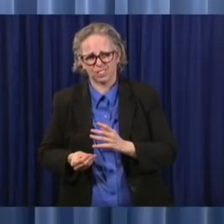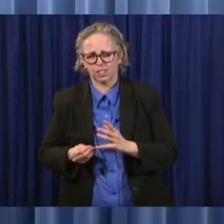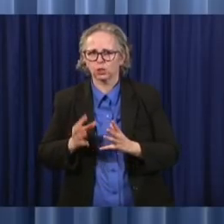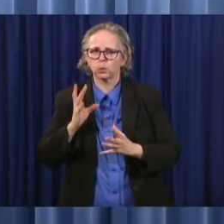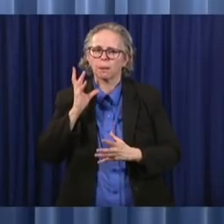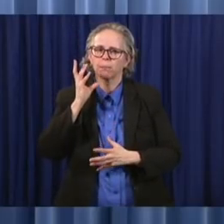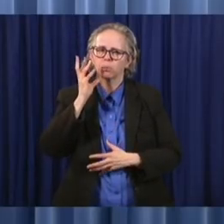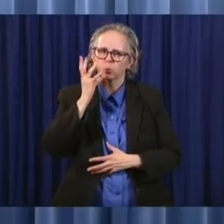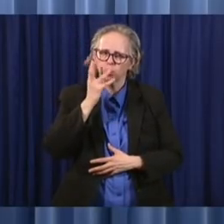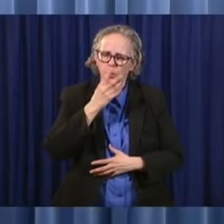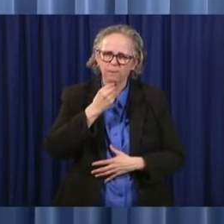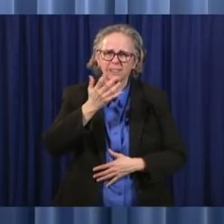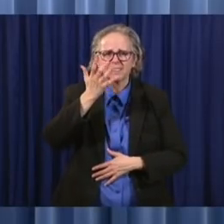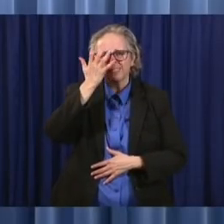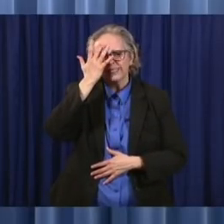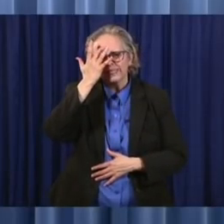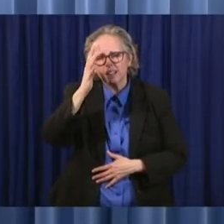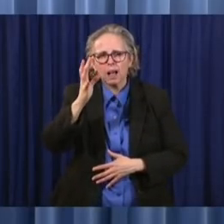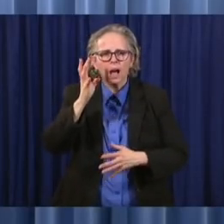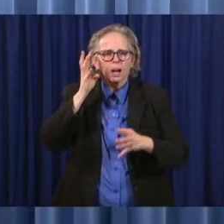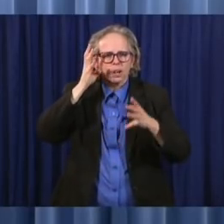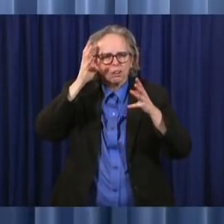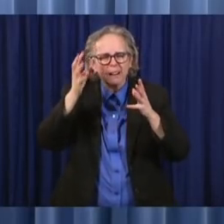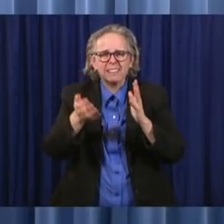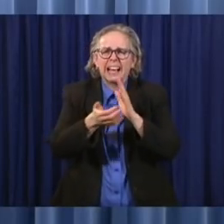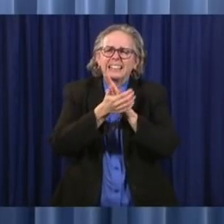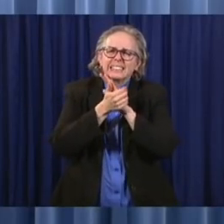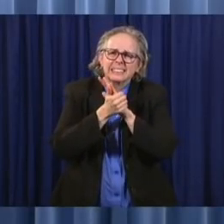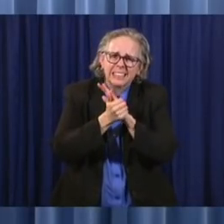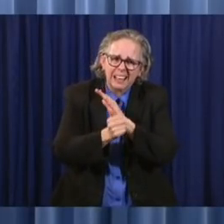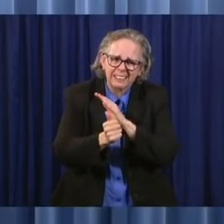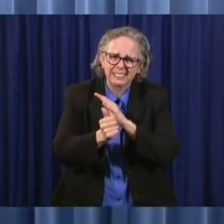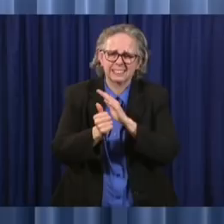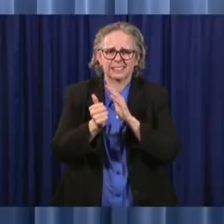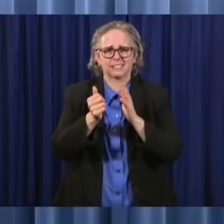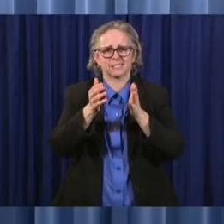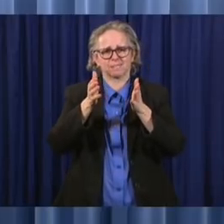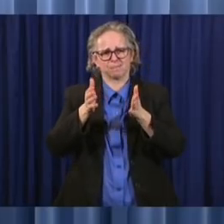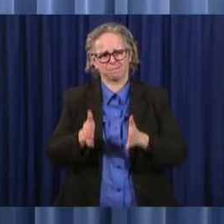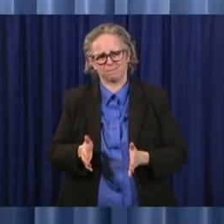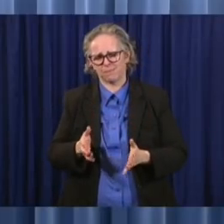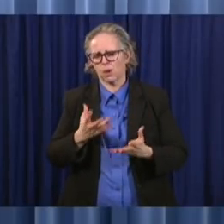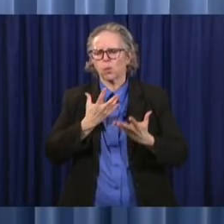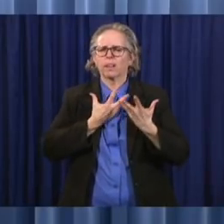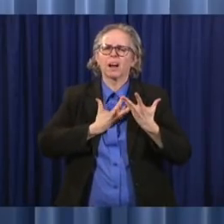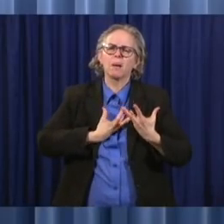creative, talented person, compassionate person.